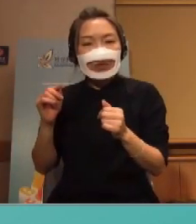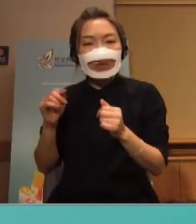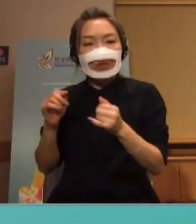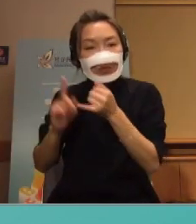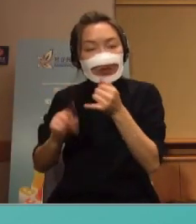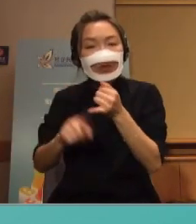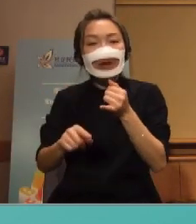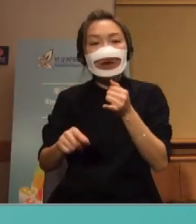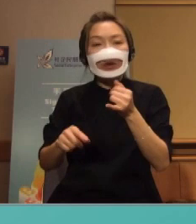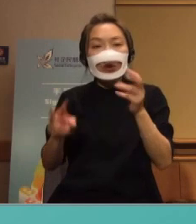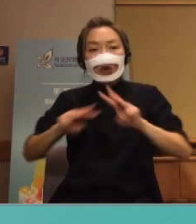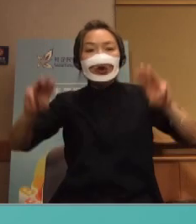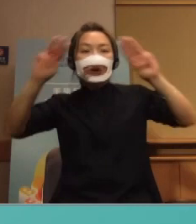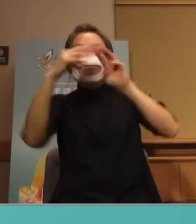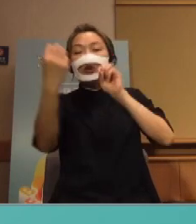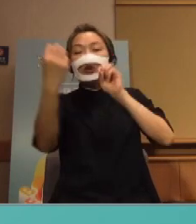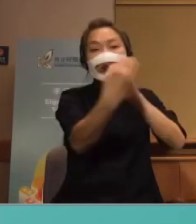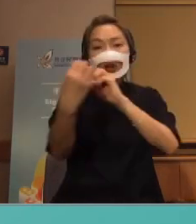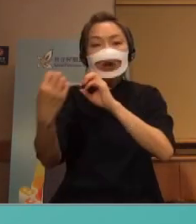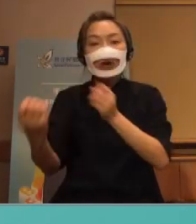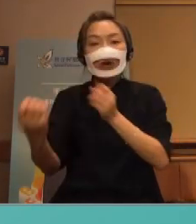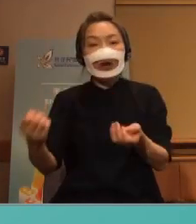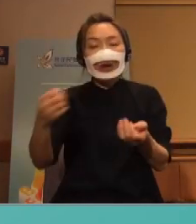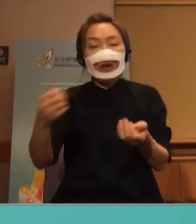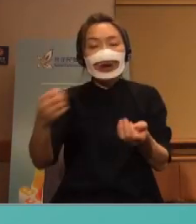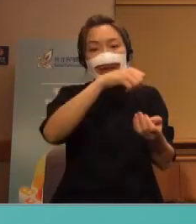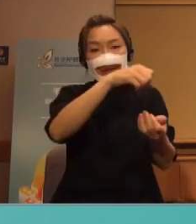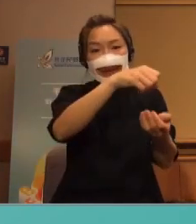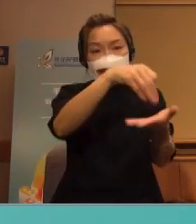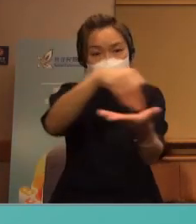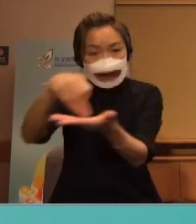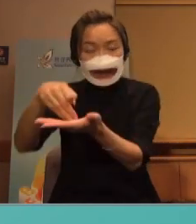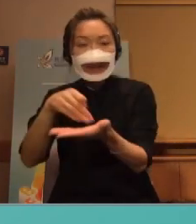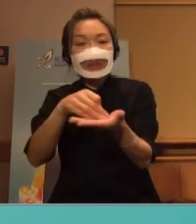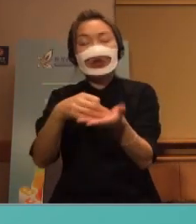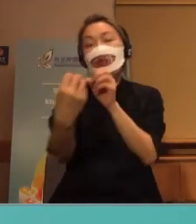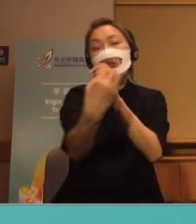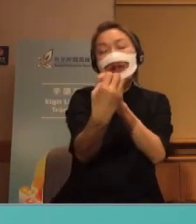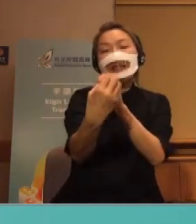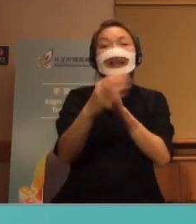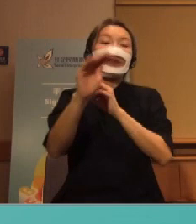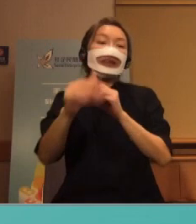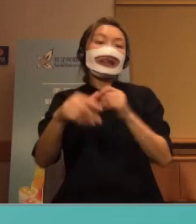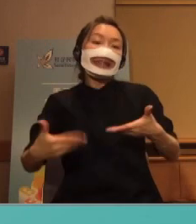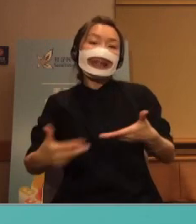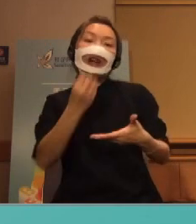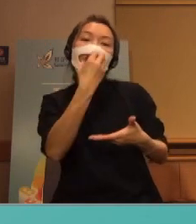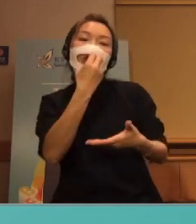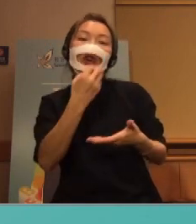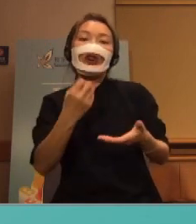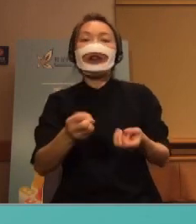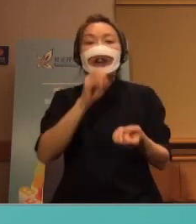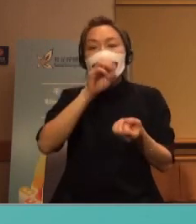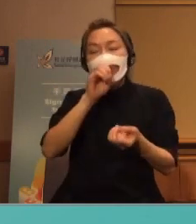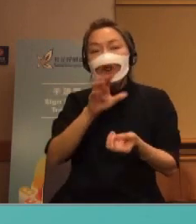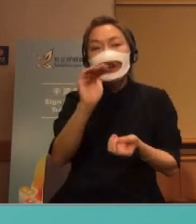first ever carbon neutral conference here in Hong Kong. So with collaboration with those guys coming up over there, Dot, we actually made